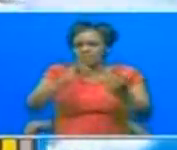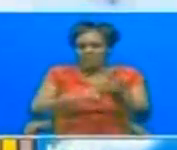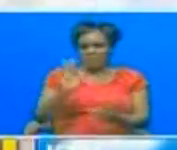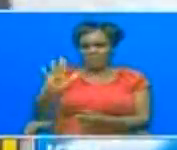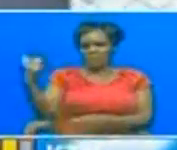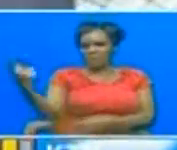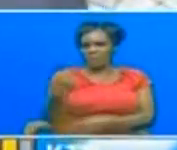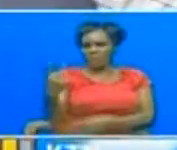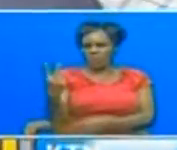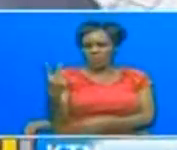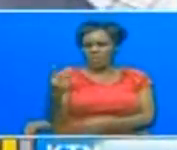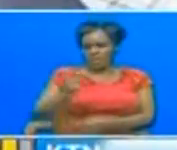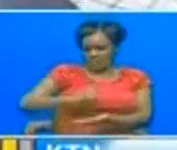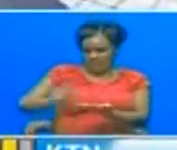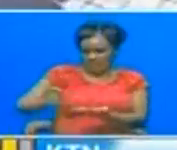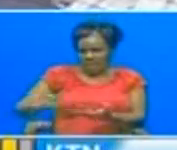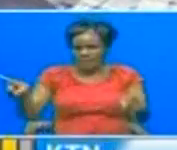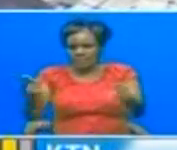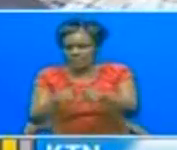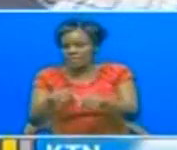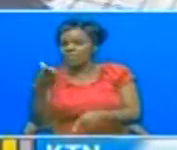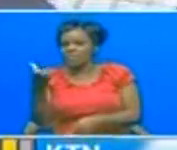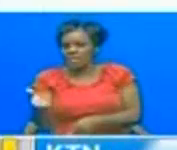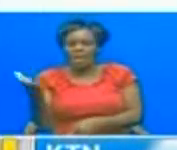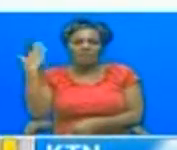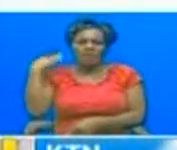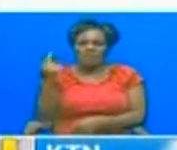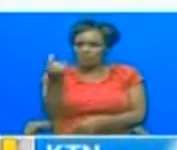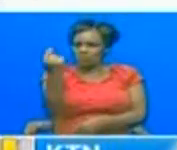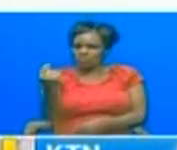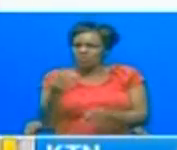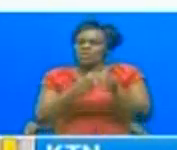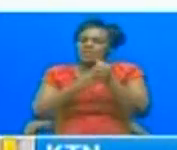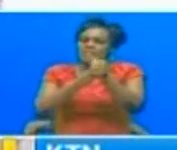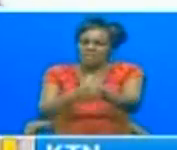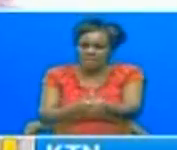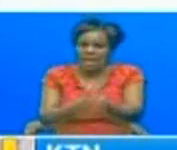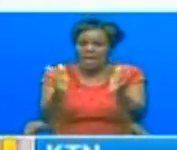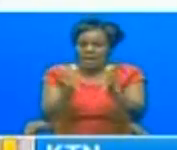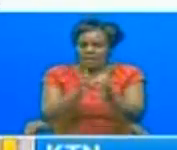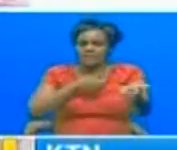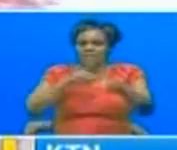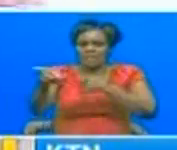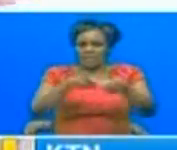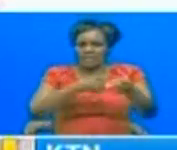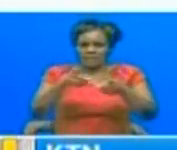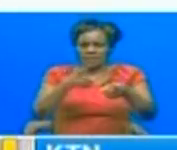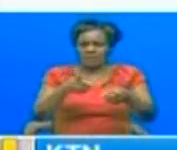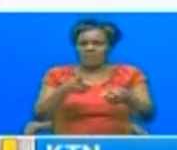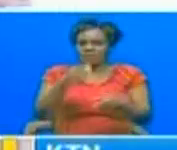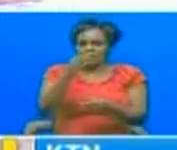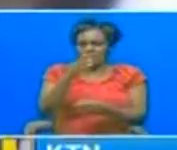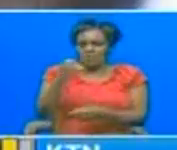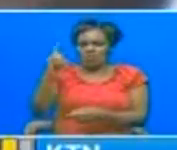Elijah Adul, former Clerk Nelko Sagwe, former Minority Leader Edwin Anayo, and Directors of Factor Connect